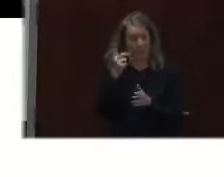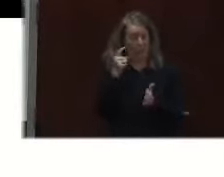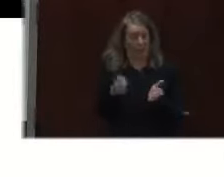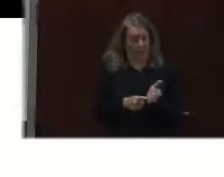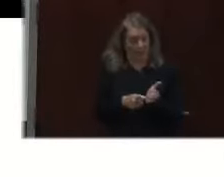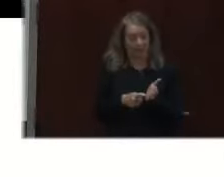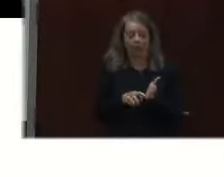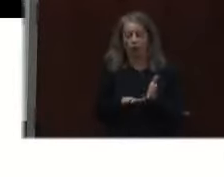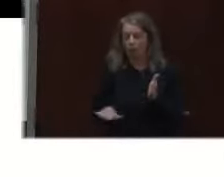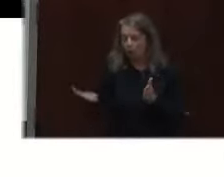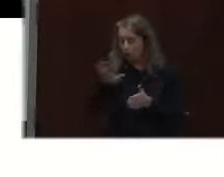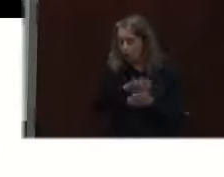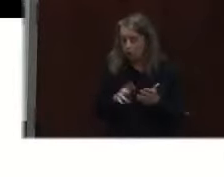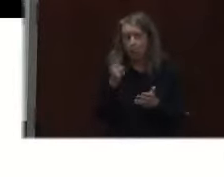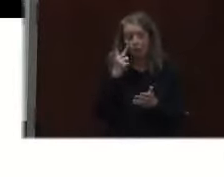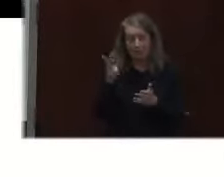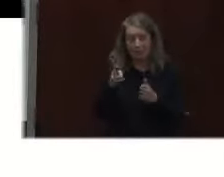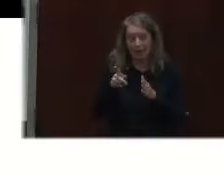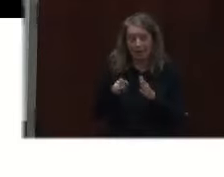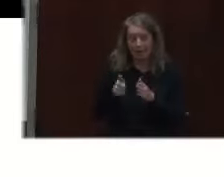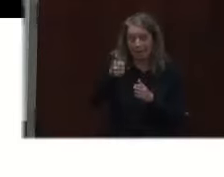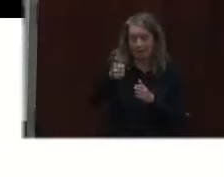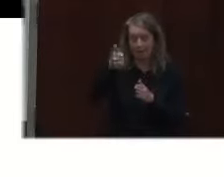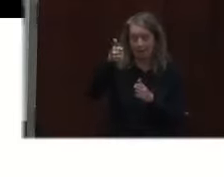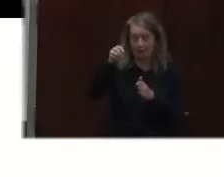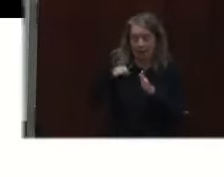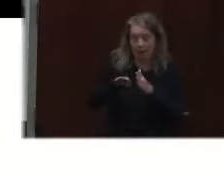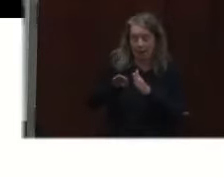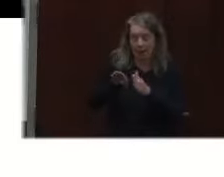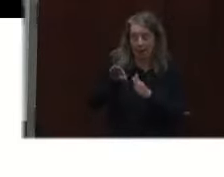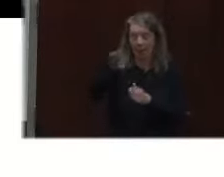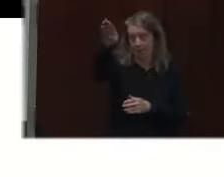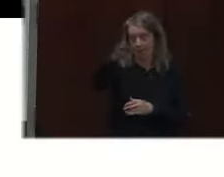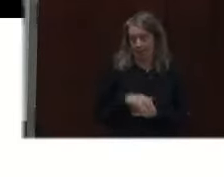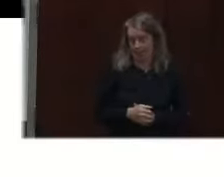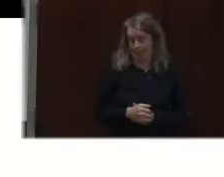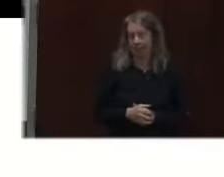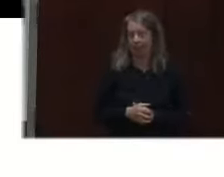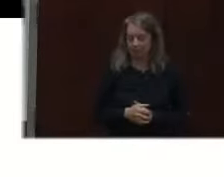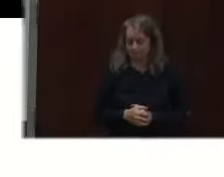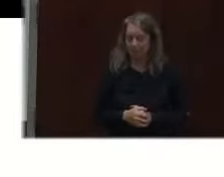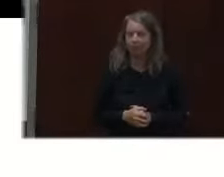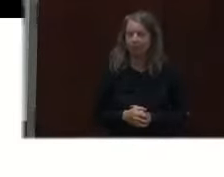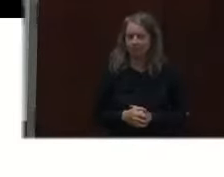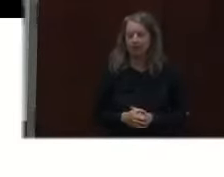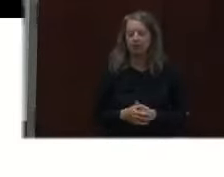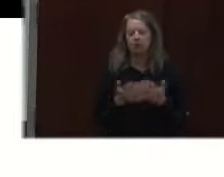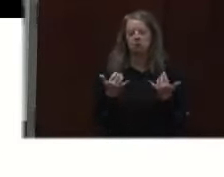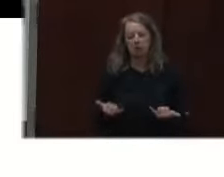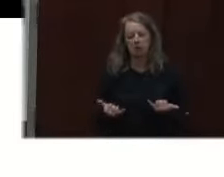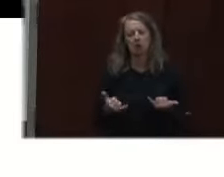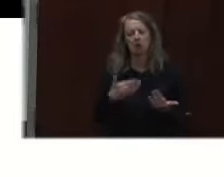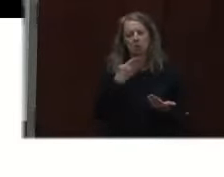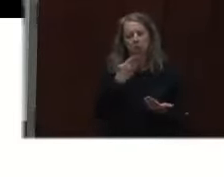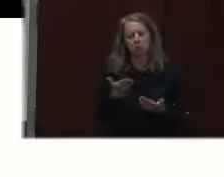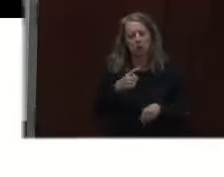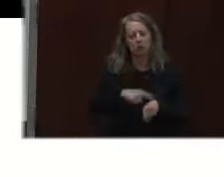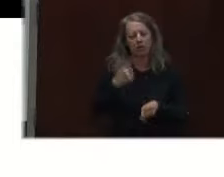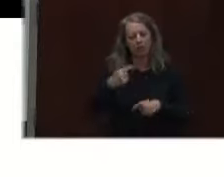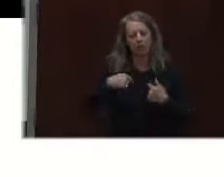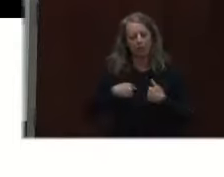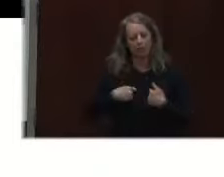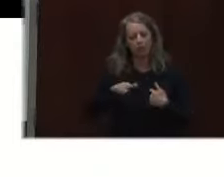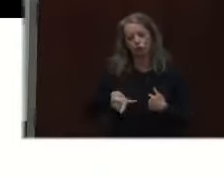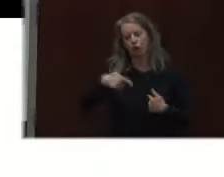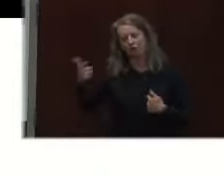an uptick in that COVID-like illness. And so this is a good time to turn it over to